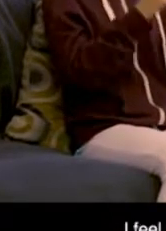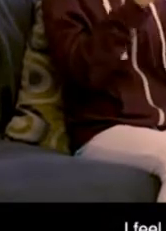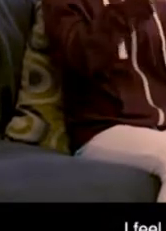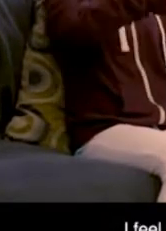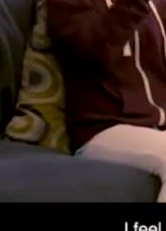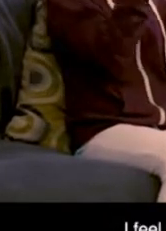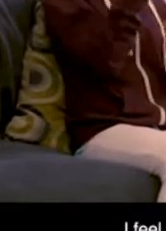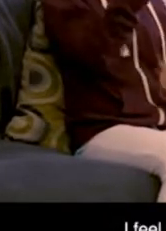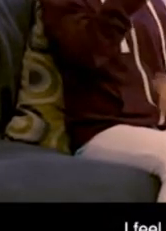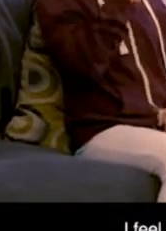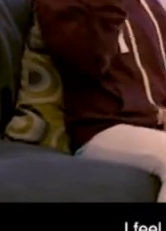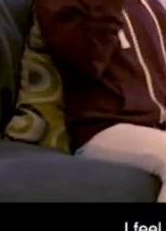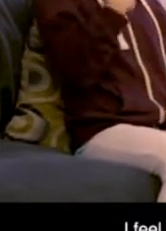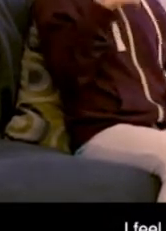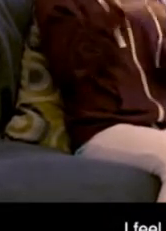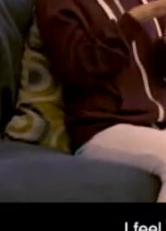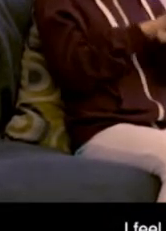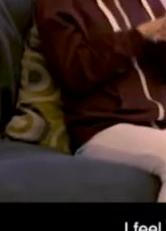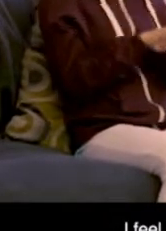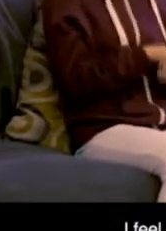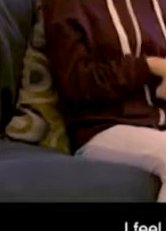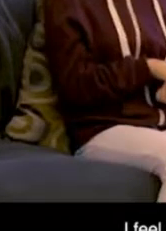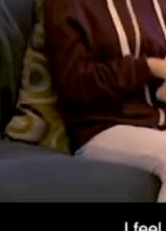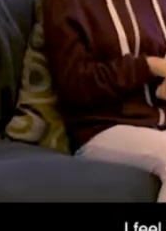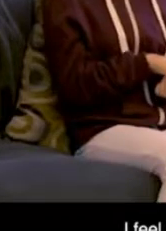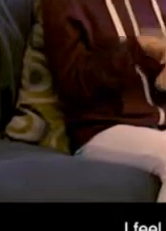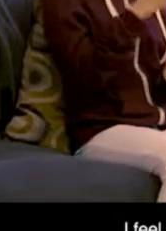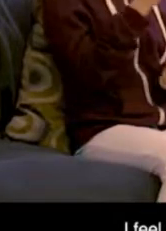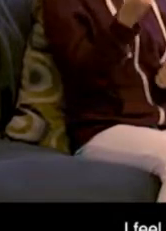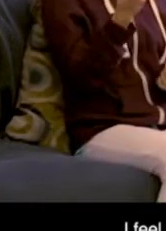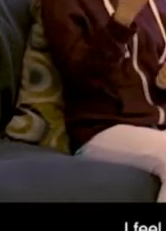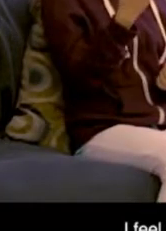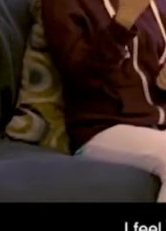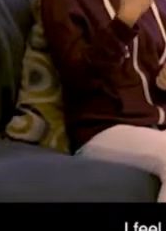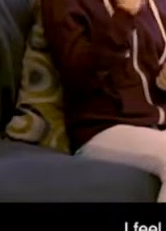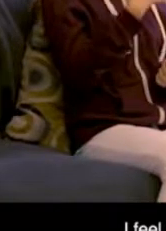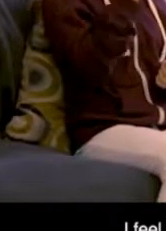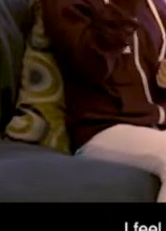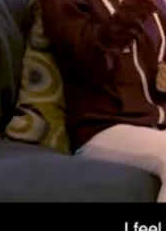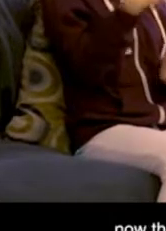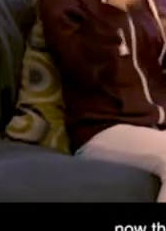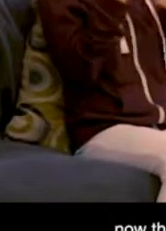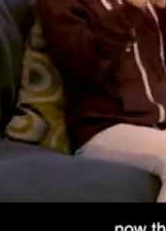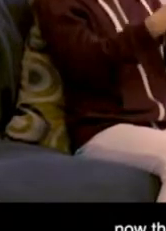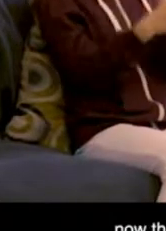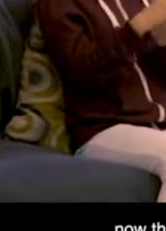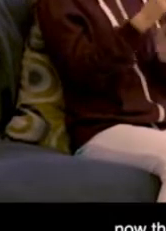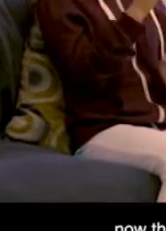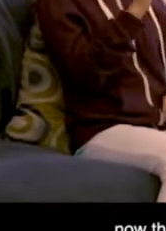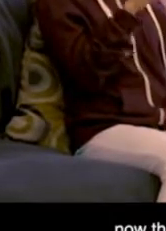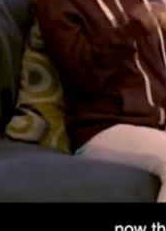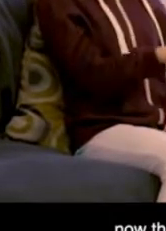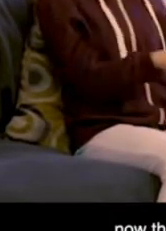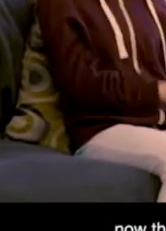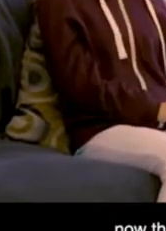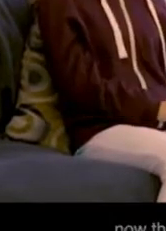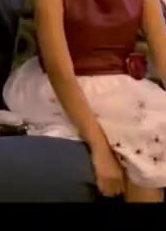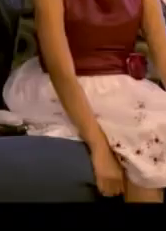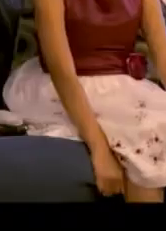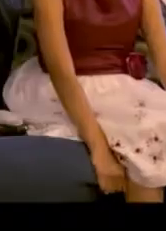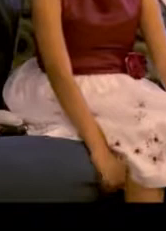me. I feel like I'm a role model for elementary students. Now that I'm in middle school, I feel like I'm a